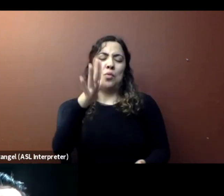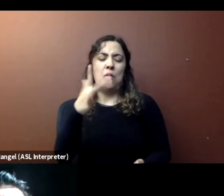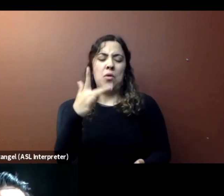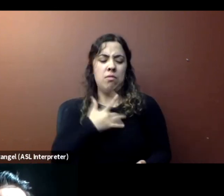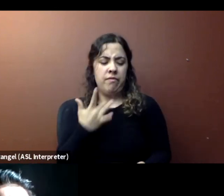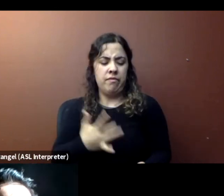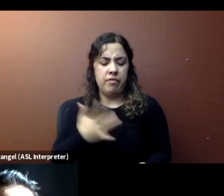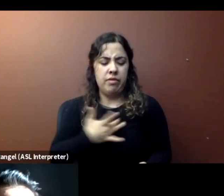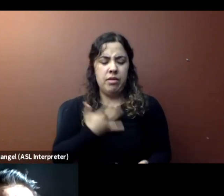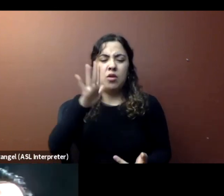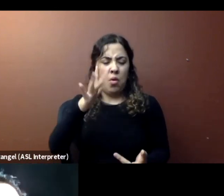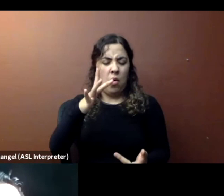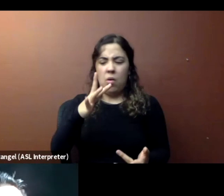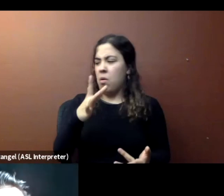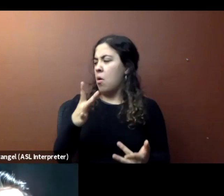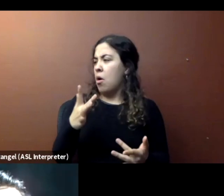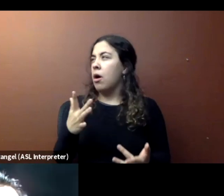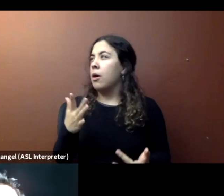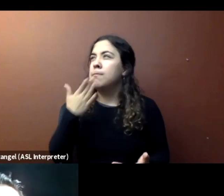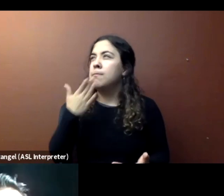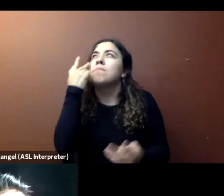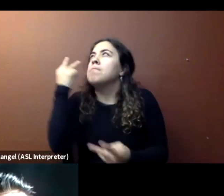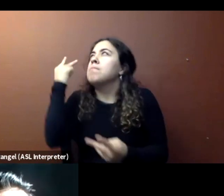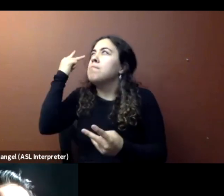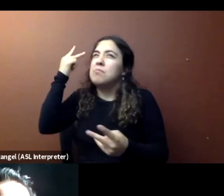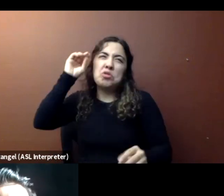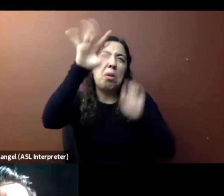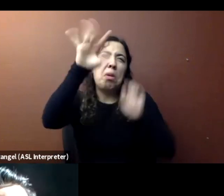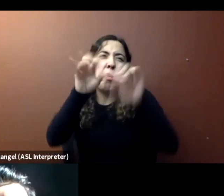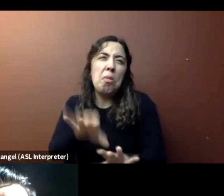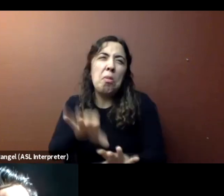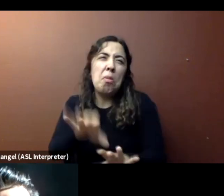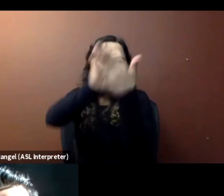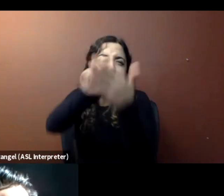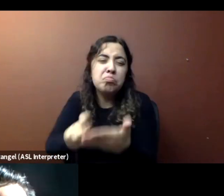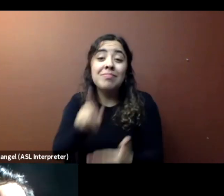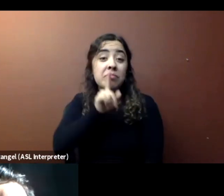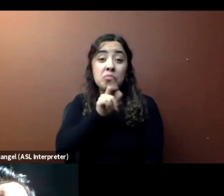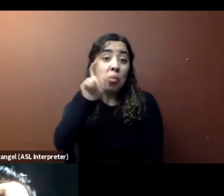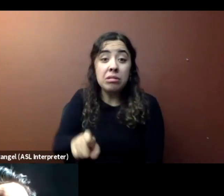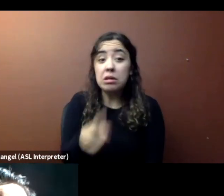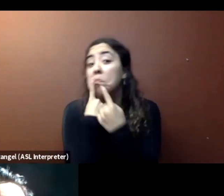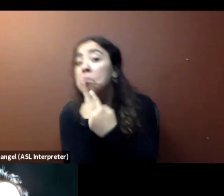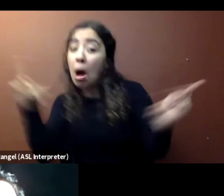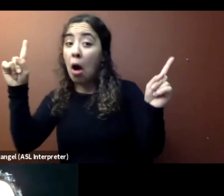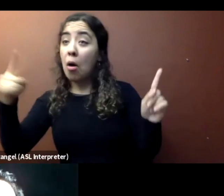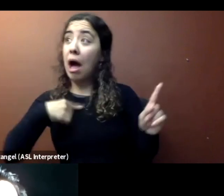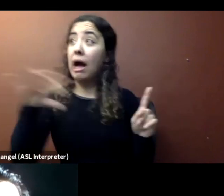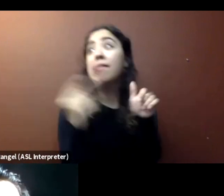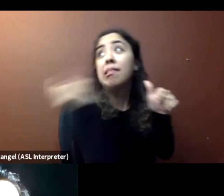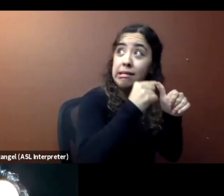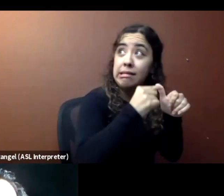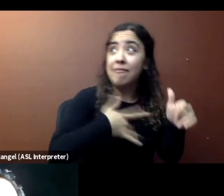this object makes you feel without being literal, without telling anyone what the actual relationship is. And then we'll get to